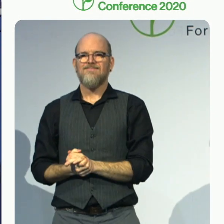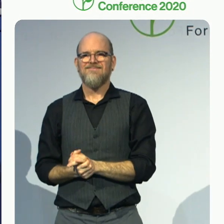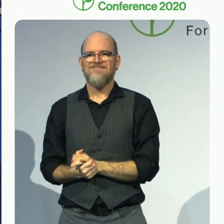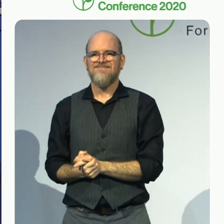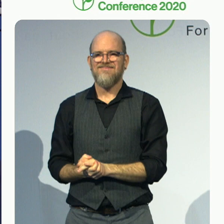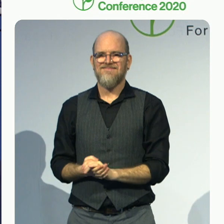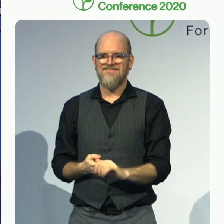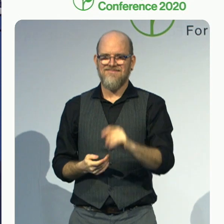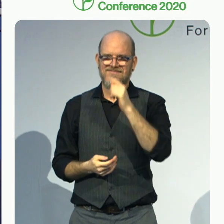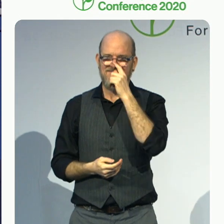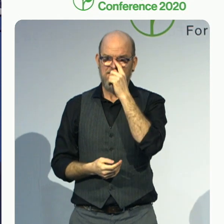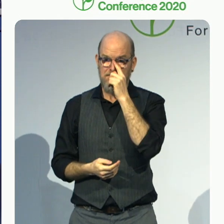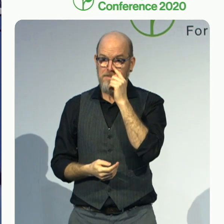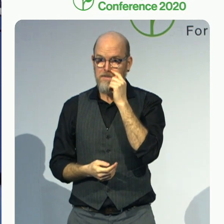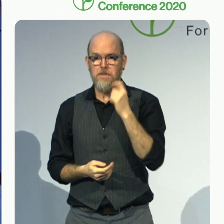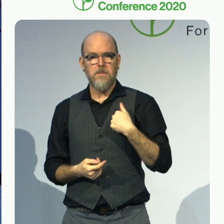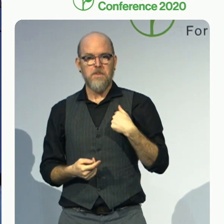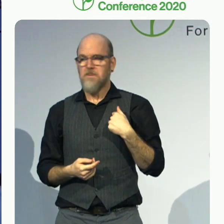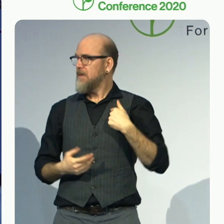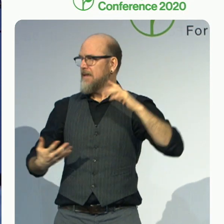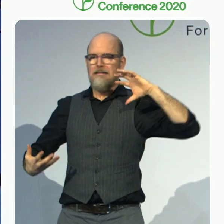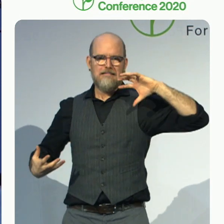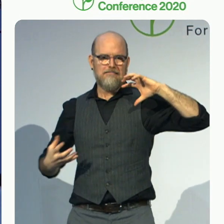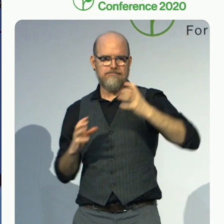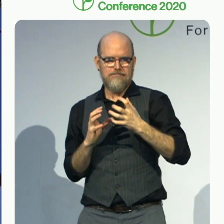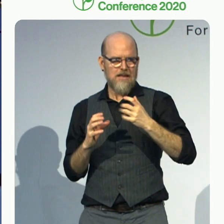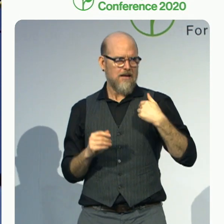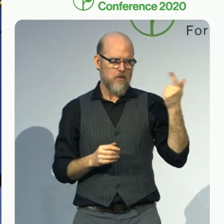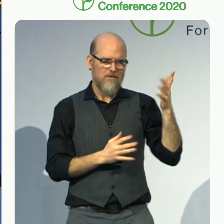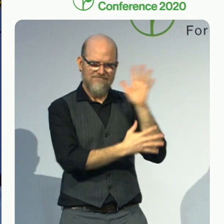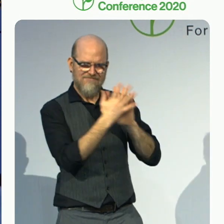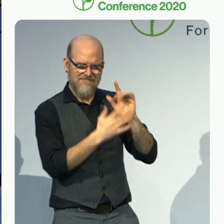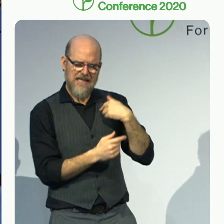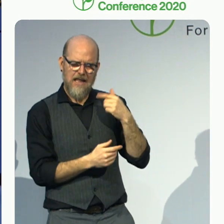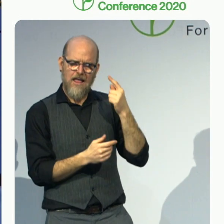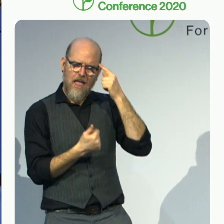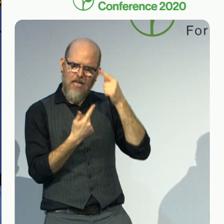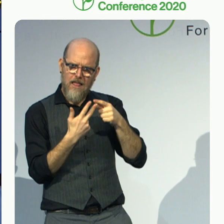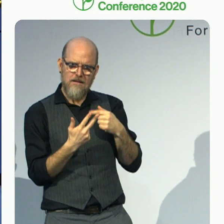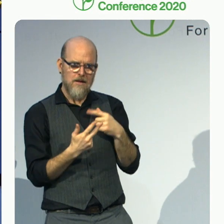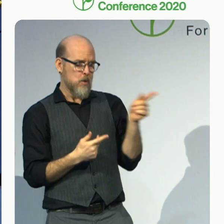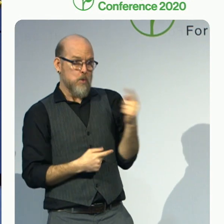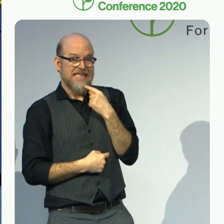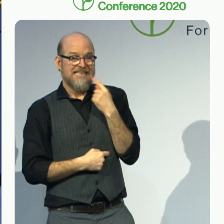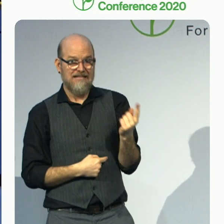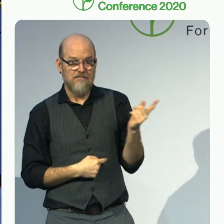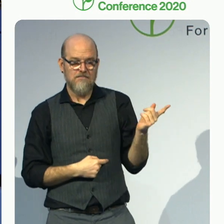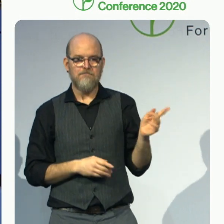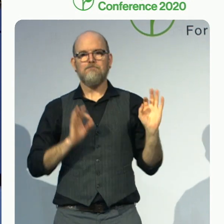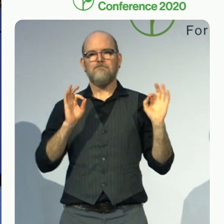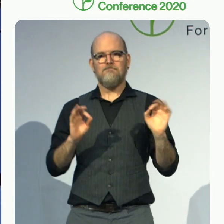Would I summarize this correctly? What you're saying is that as long as it's in a regular school system, in a regular